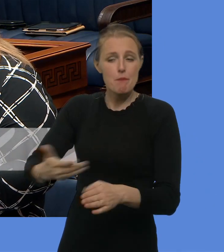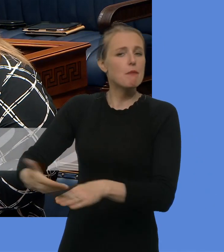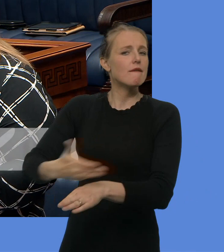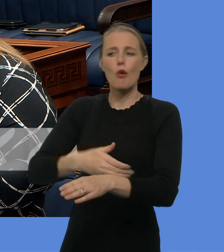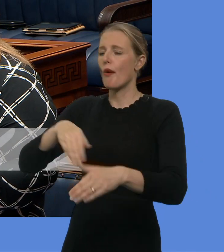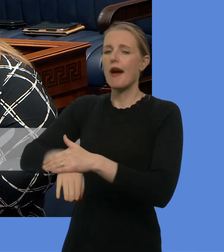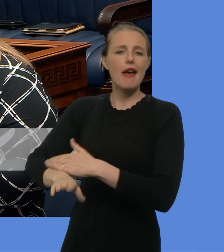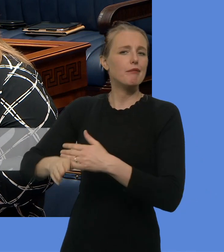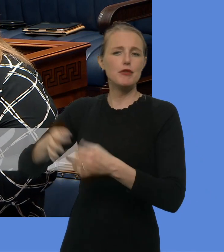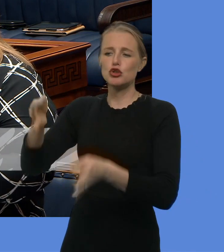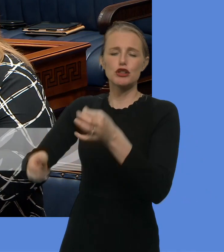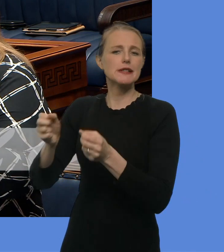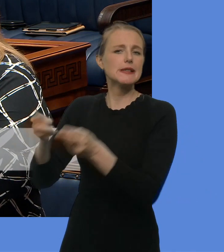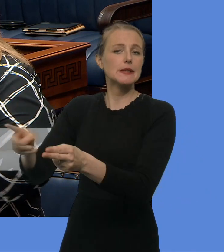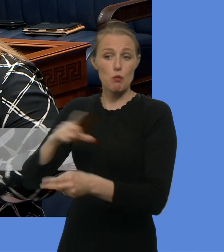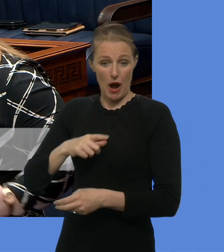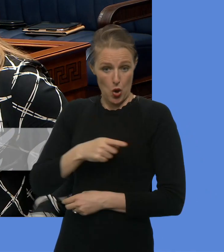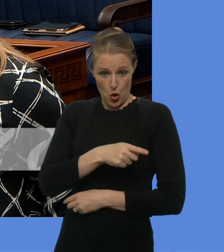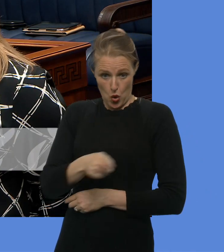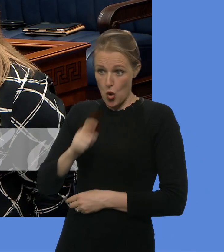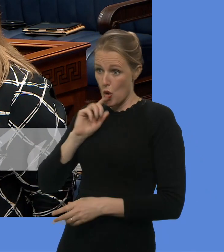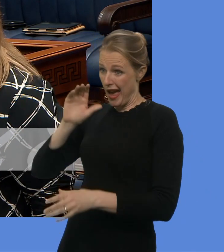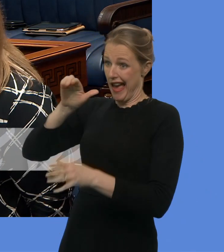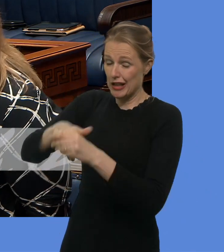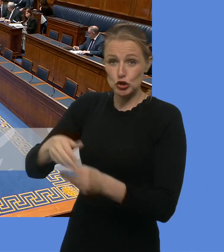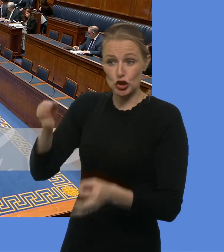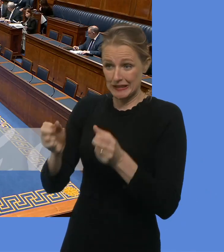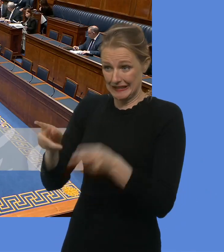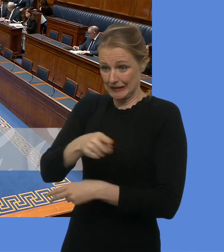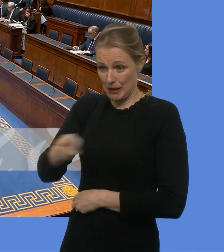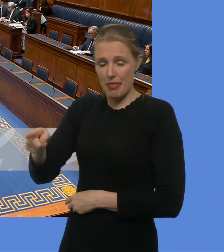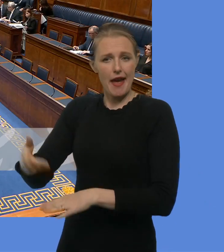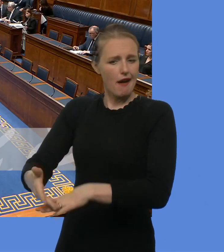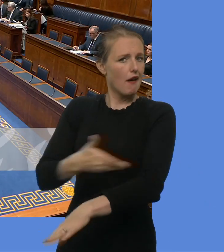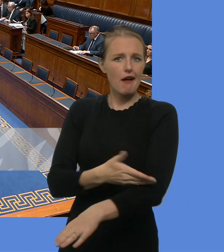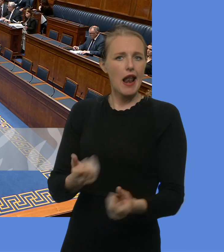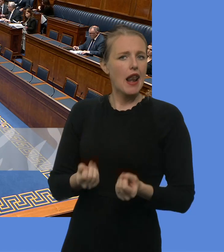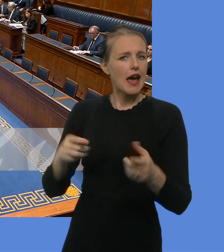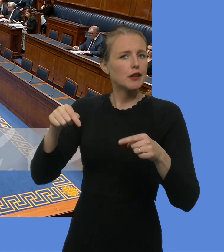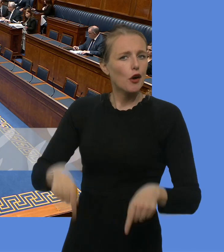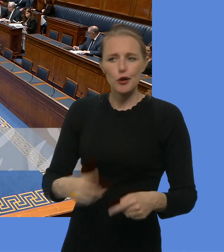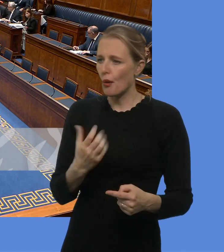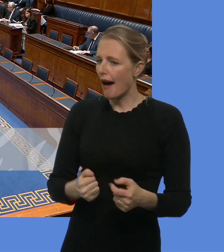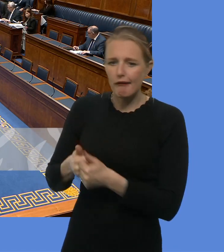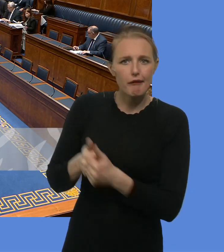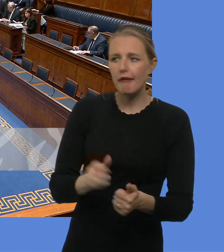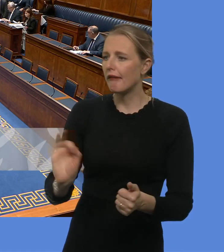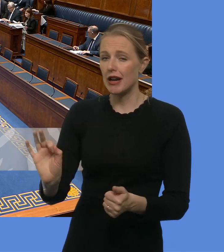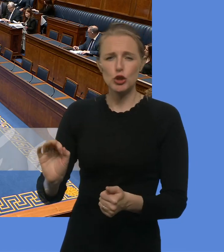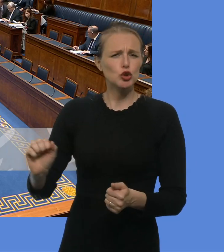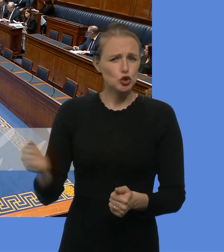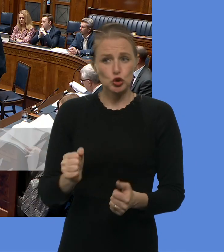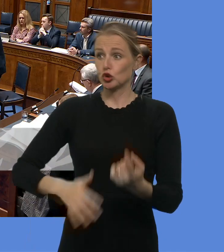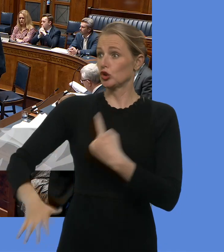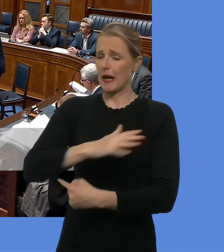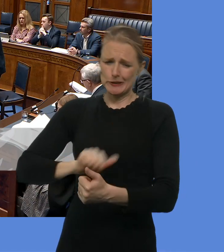have fallen through the net of other services, and justice is the only place left to go. Stuart Dixon. Thank you, Mr Speaker. Minister,